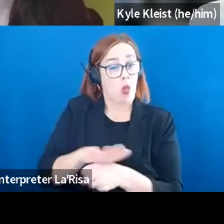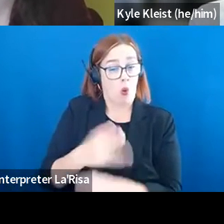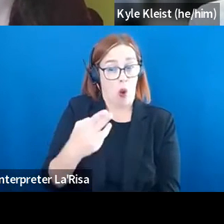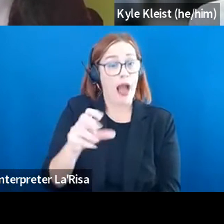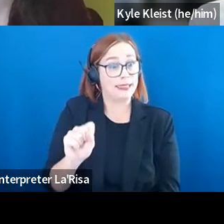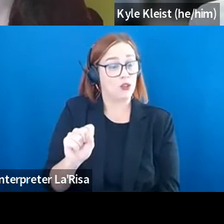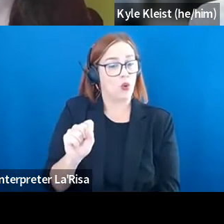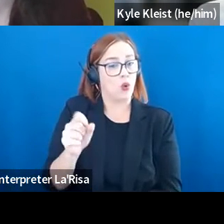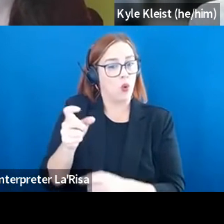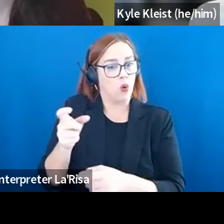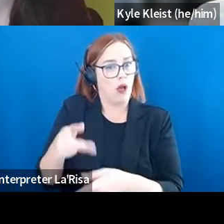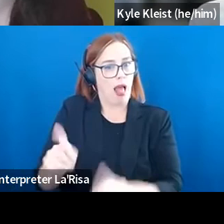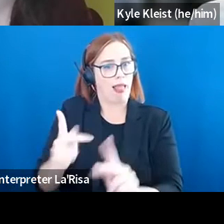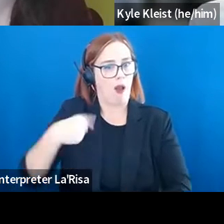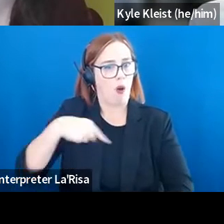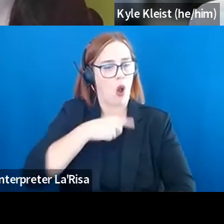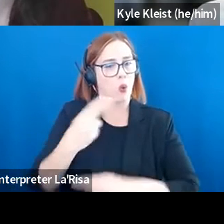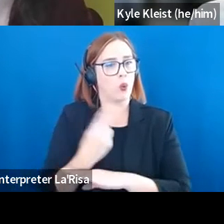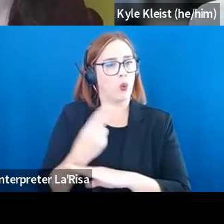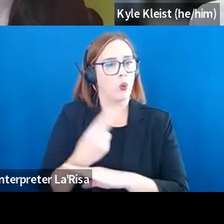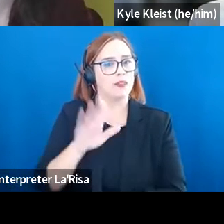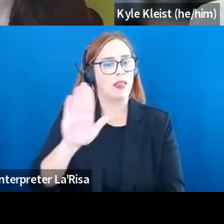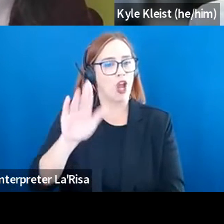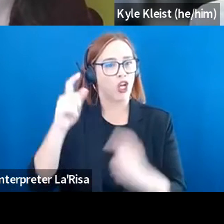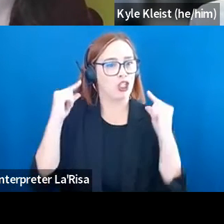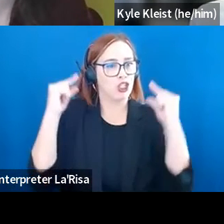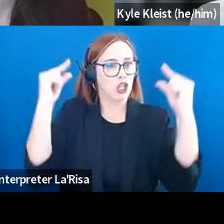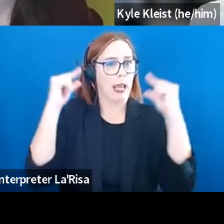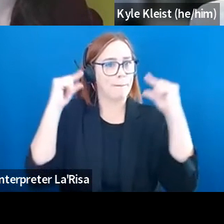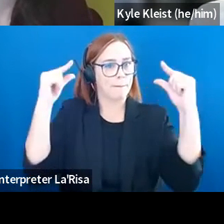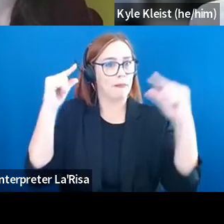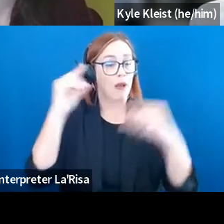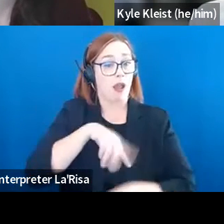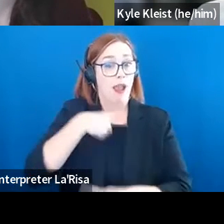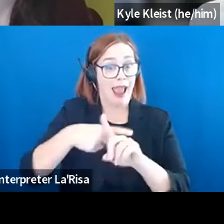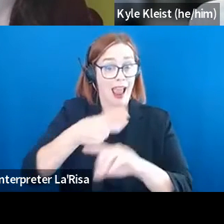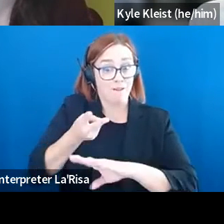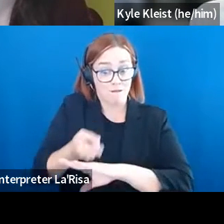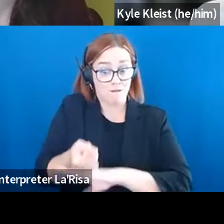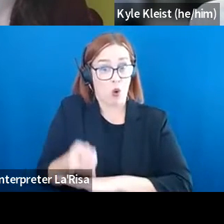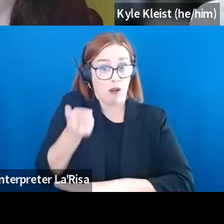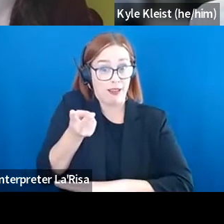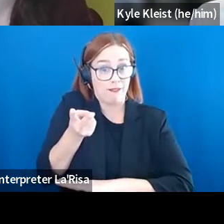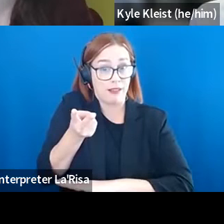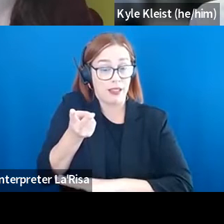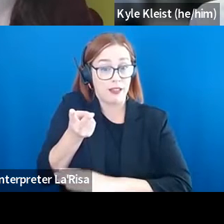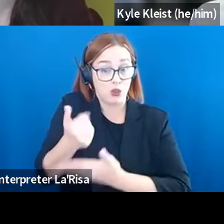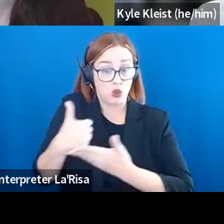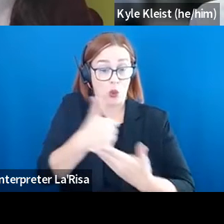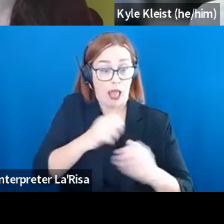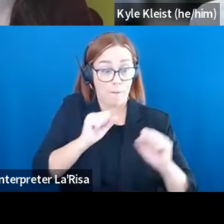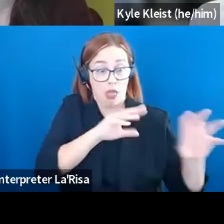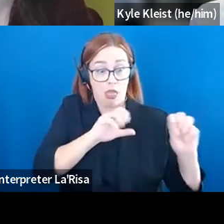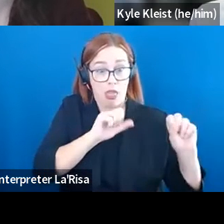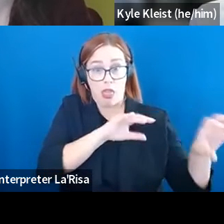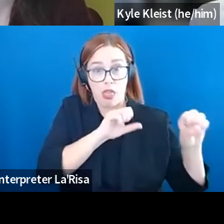and forklift to actually move all this volume of water into a safe place until the